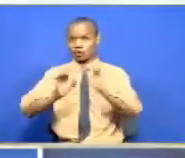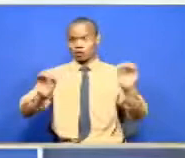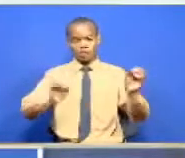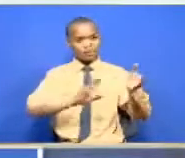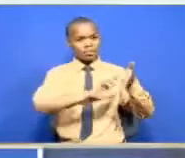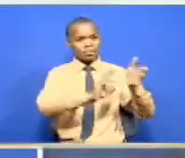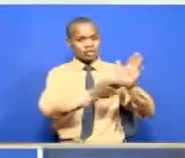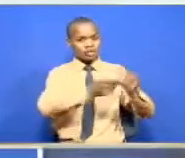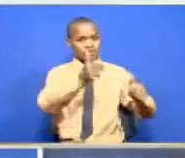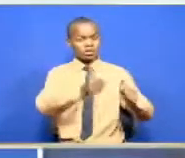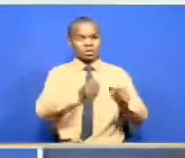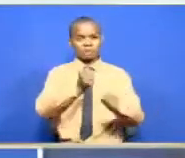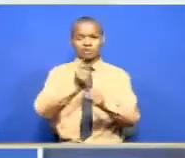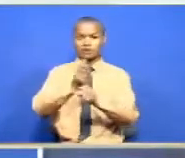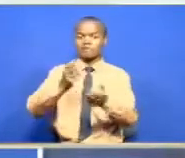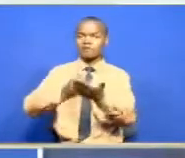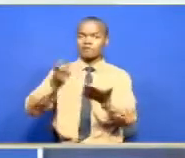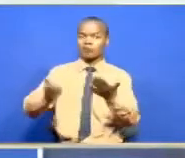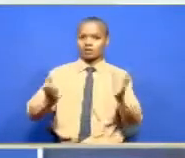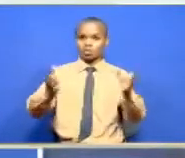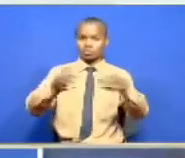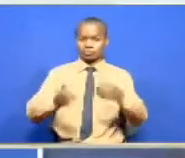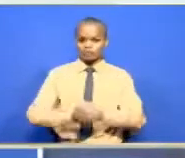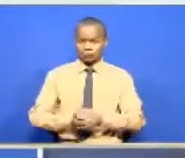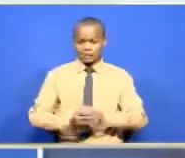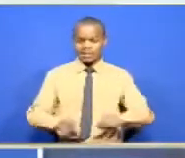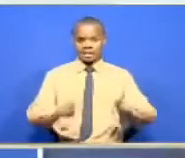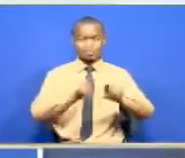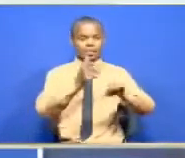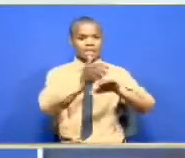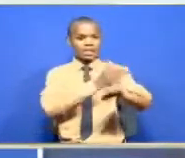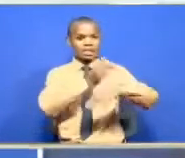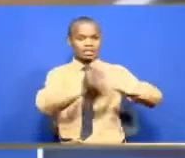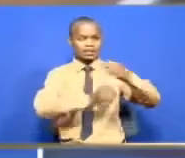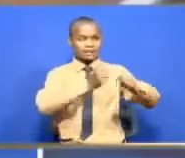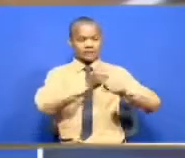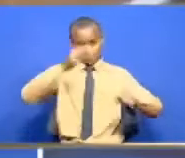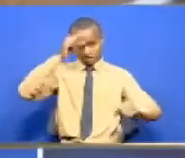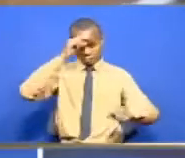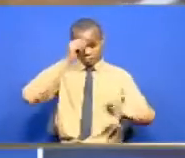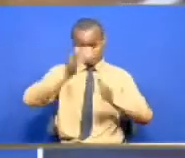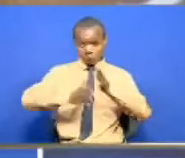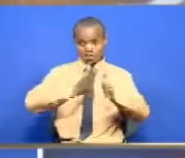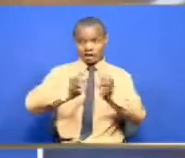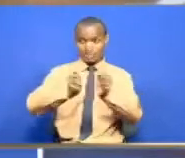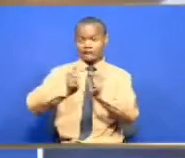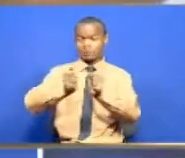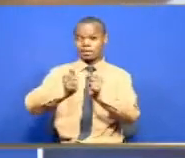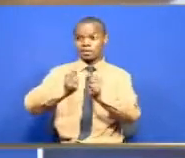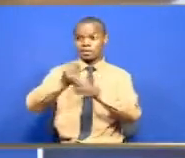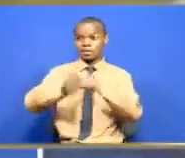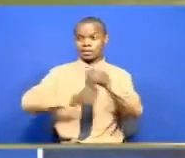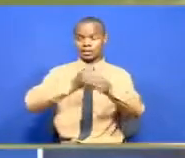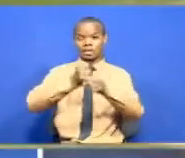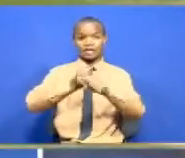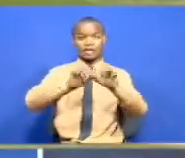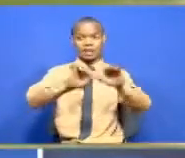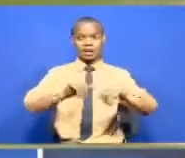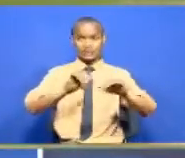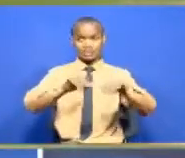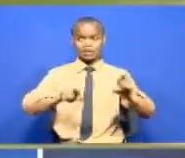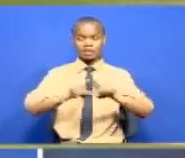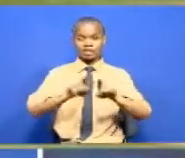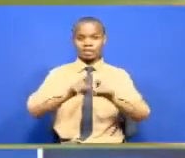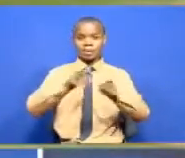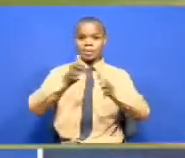to the failure of the well-thought-out initiative. Last year, the government launched a 10-year agriculture sector transformation and growth strategy